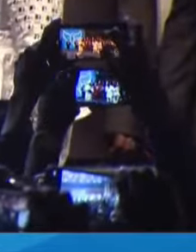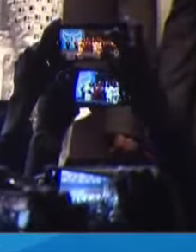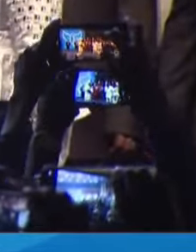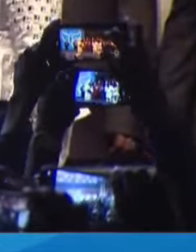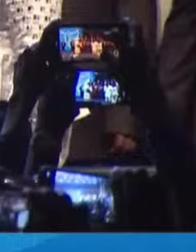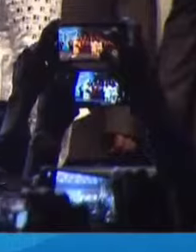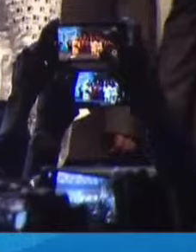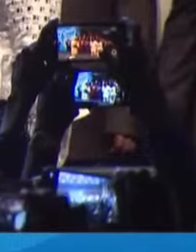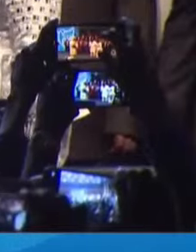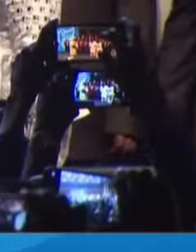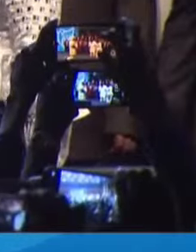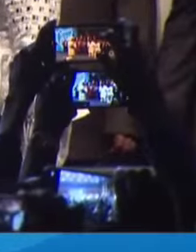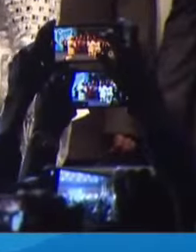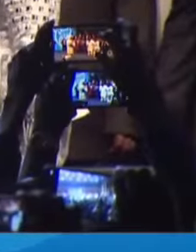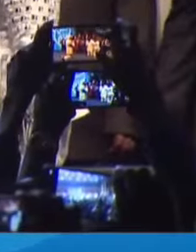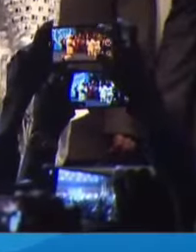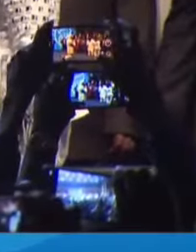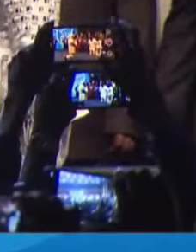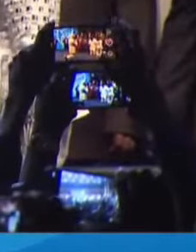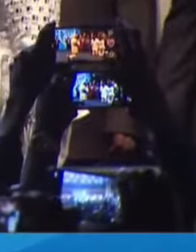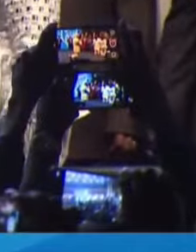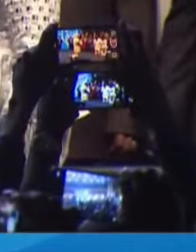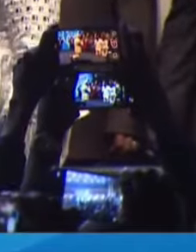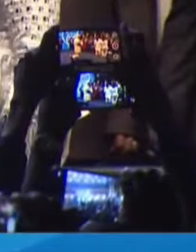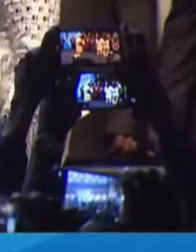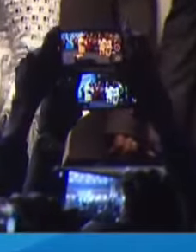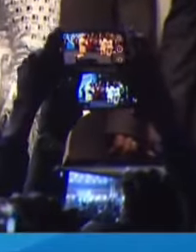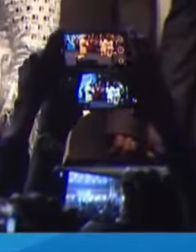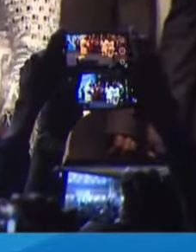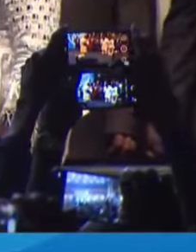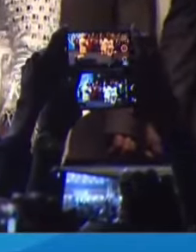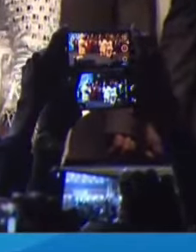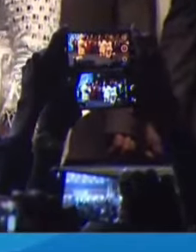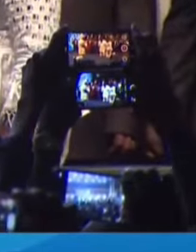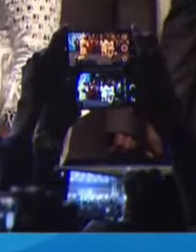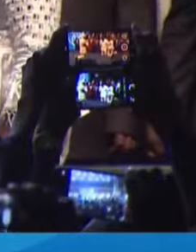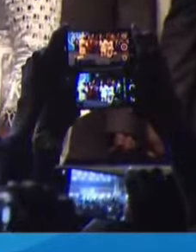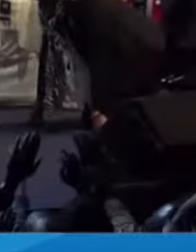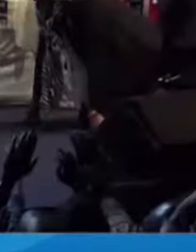life extend their